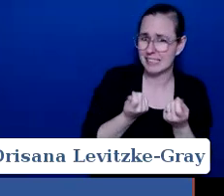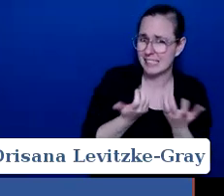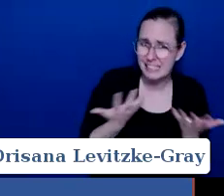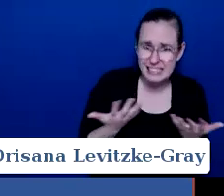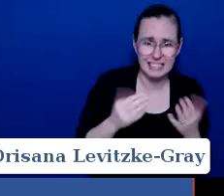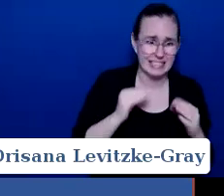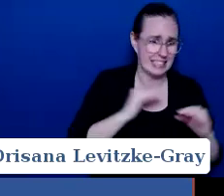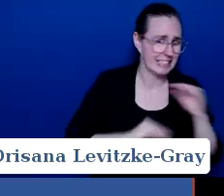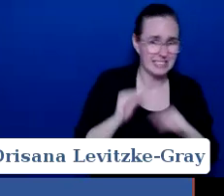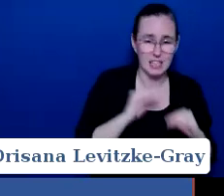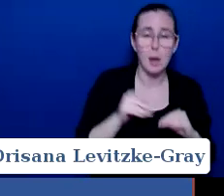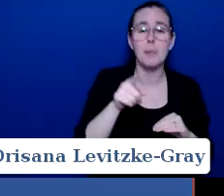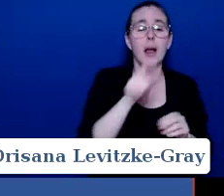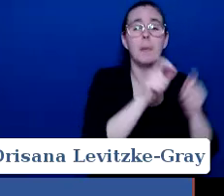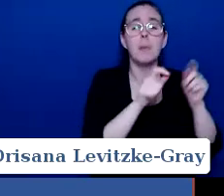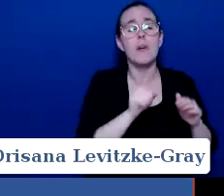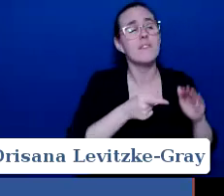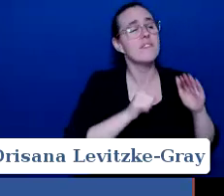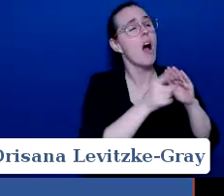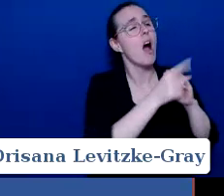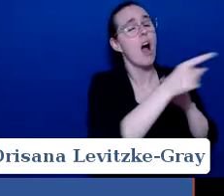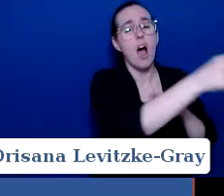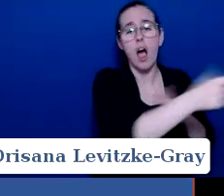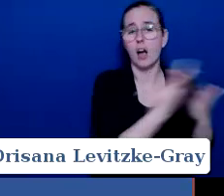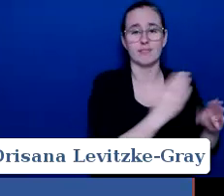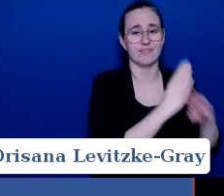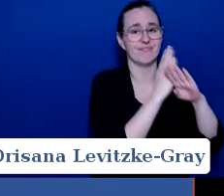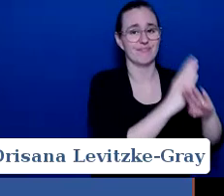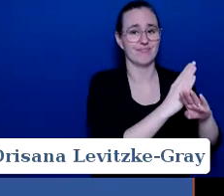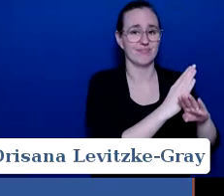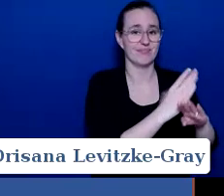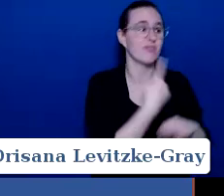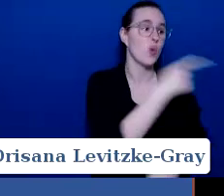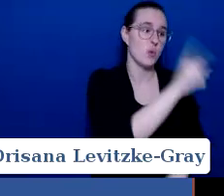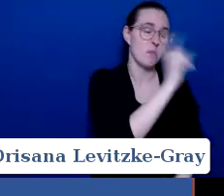able to do the assessment. And the primary